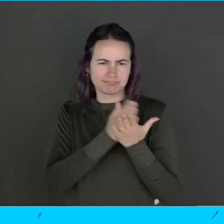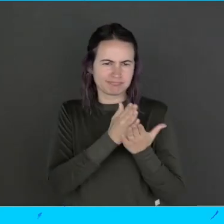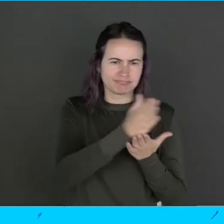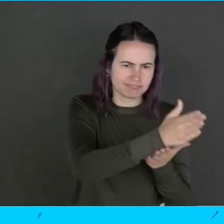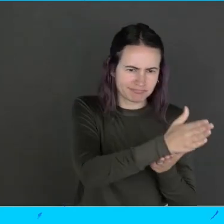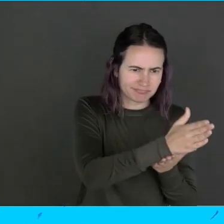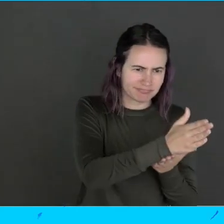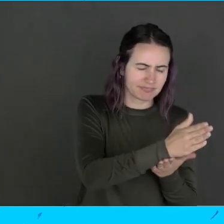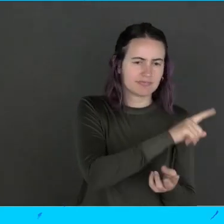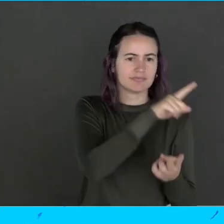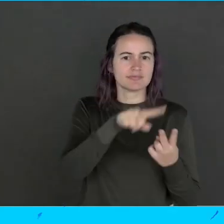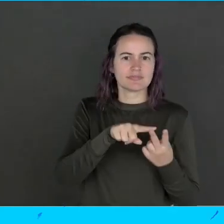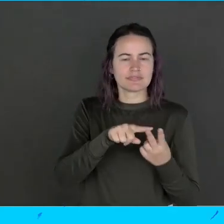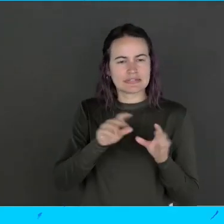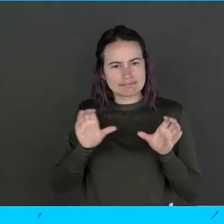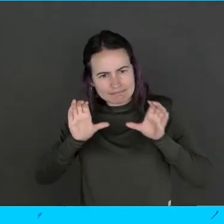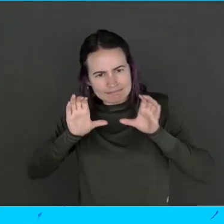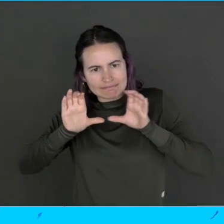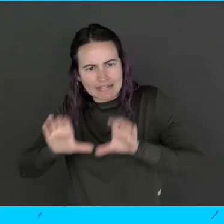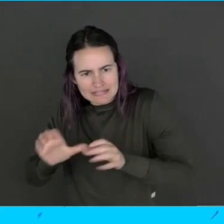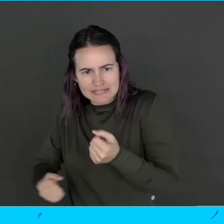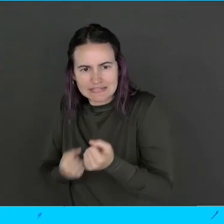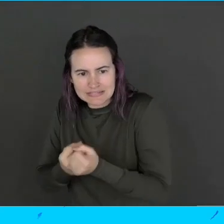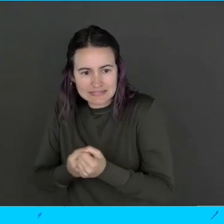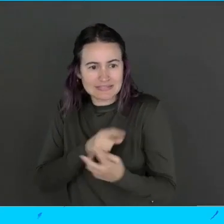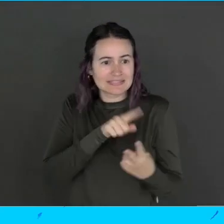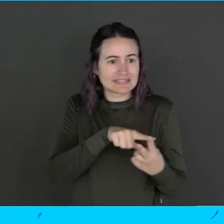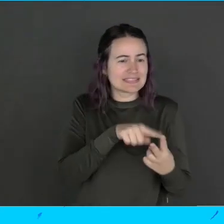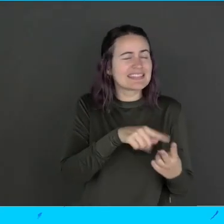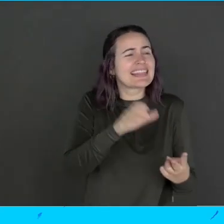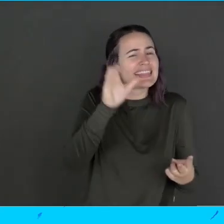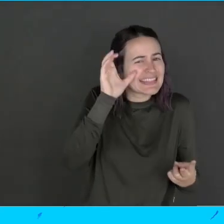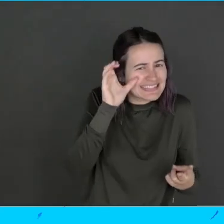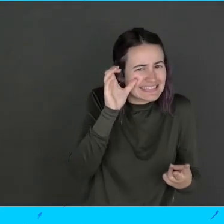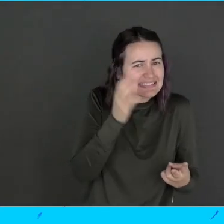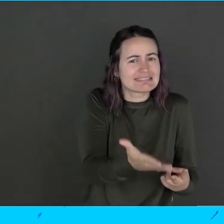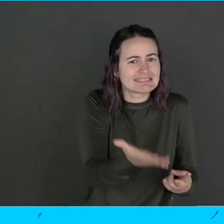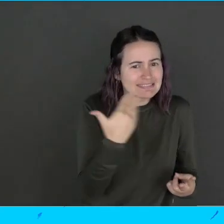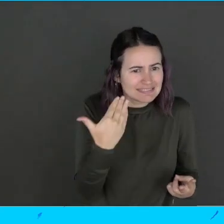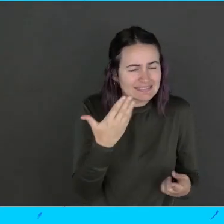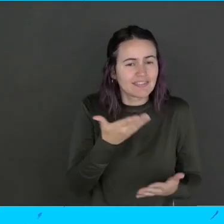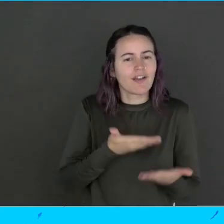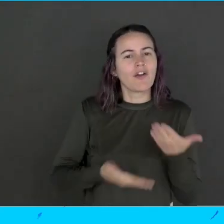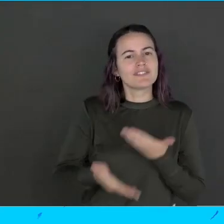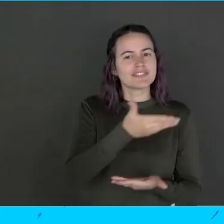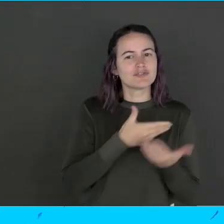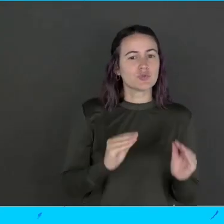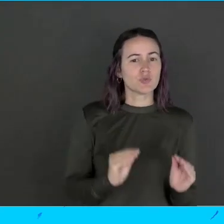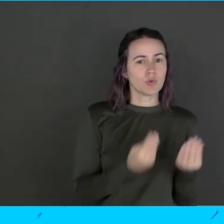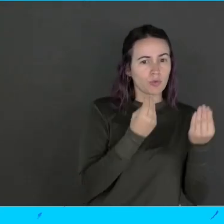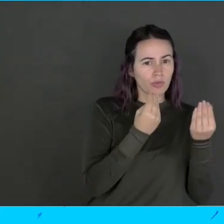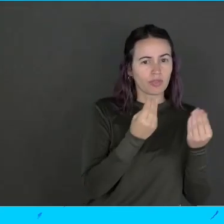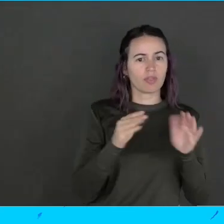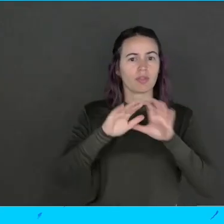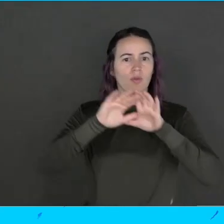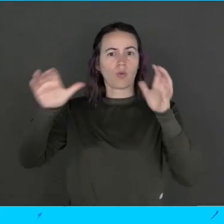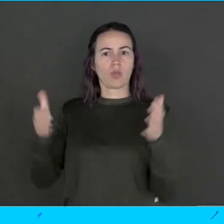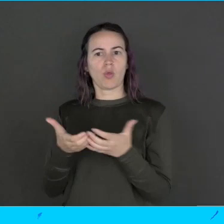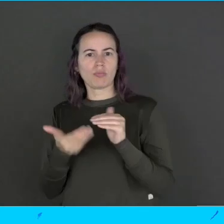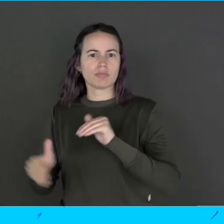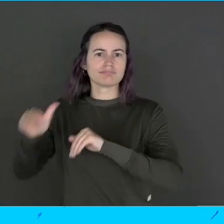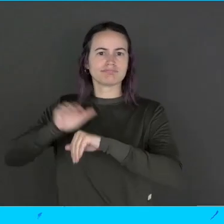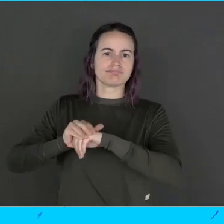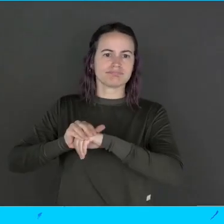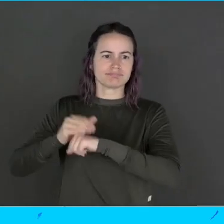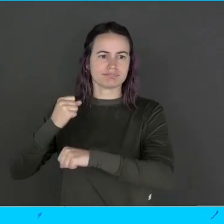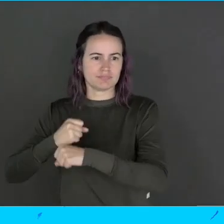called If Only You Would Listen, a conversation between adolescents and global experts on building resilience in an